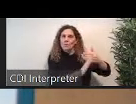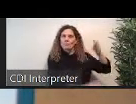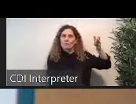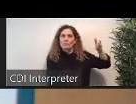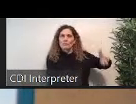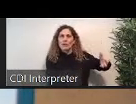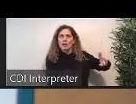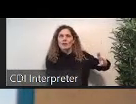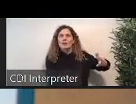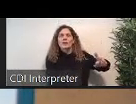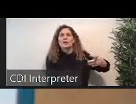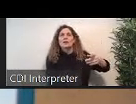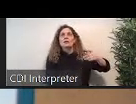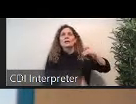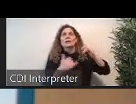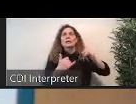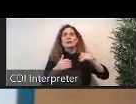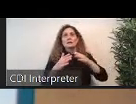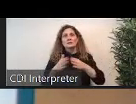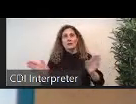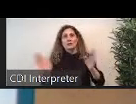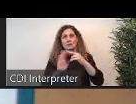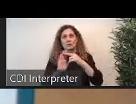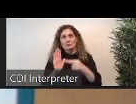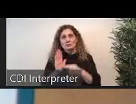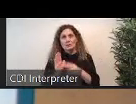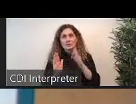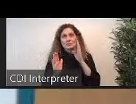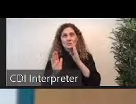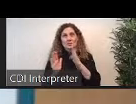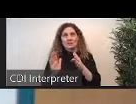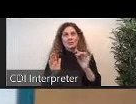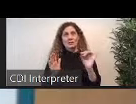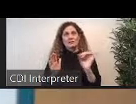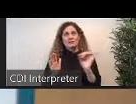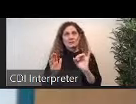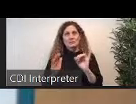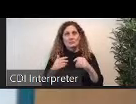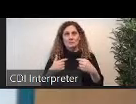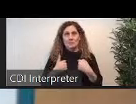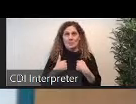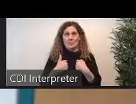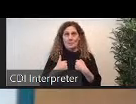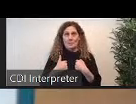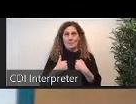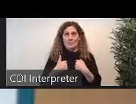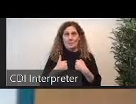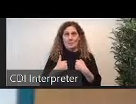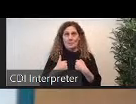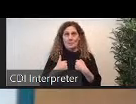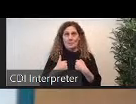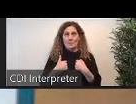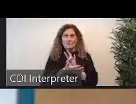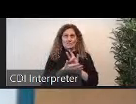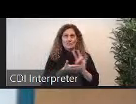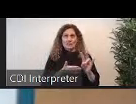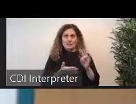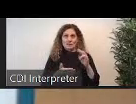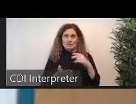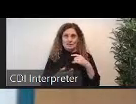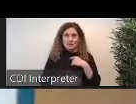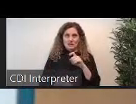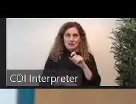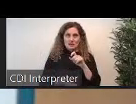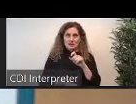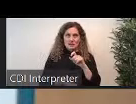doing vaccine clinics for 7 weeks for COVID-19, and I needed to find a solution that came before the statewide system was